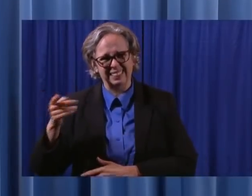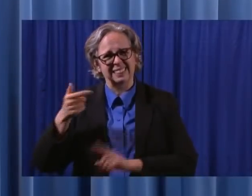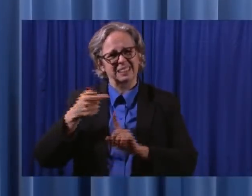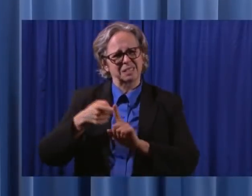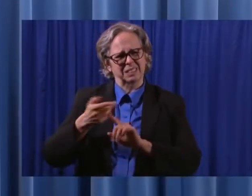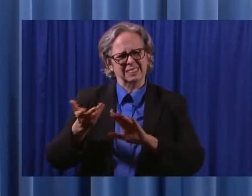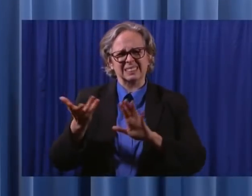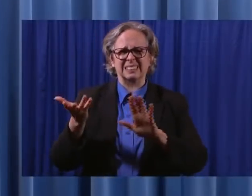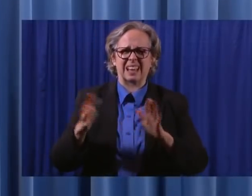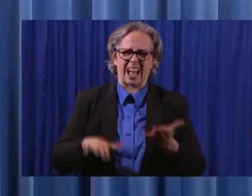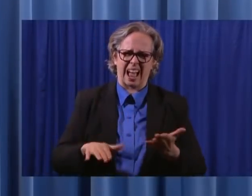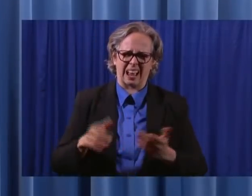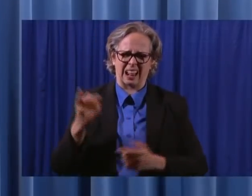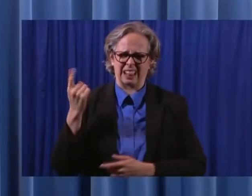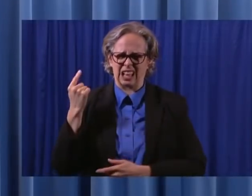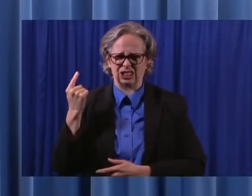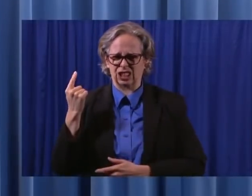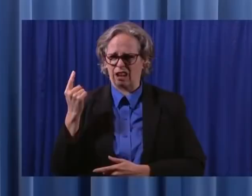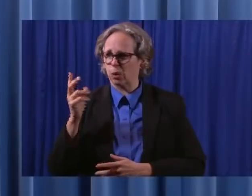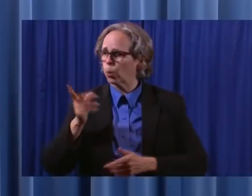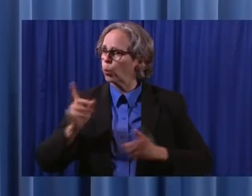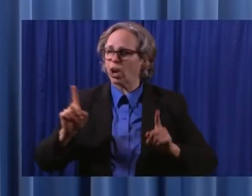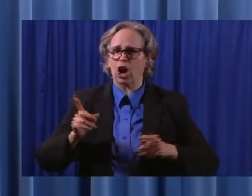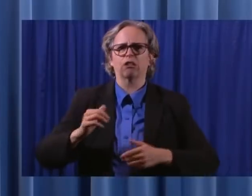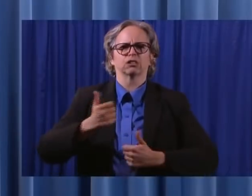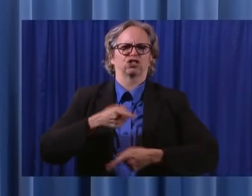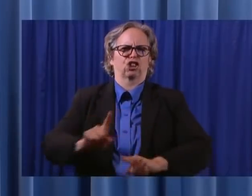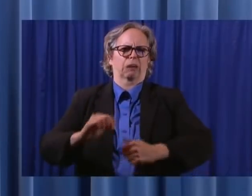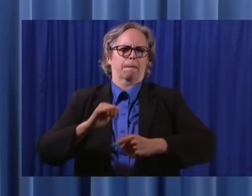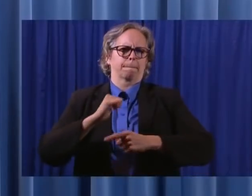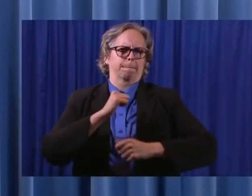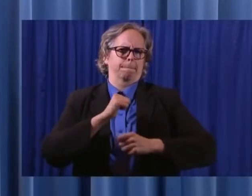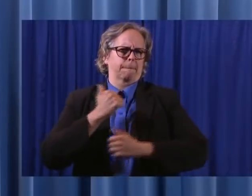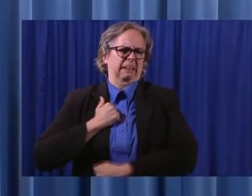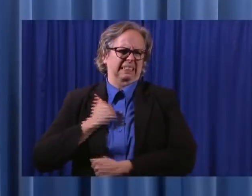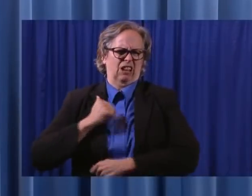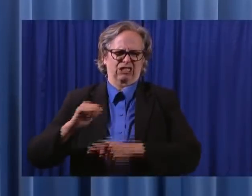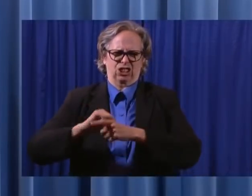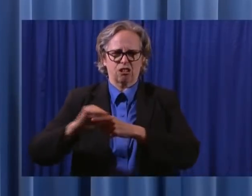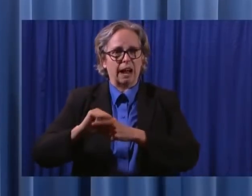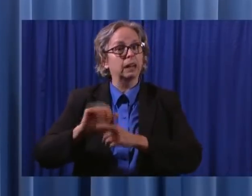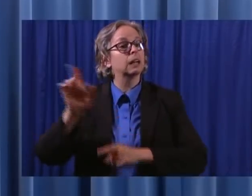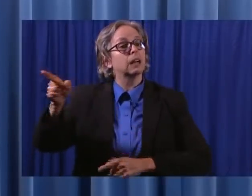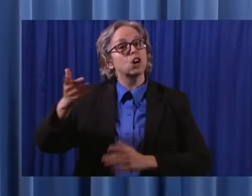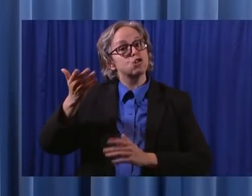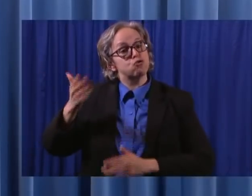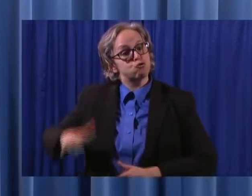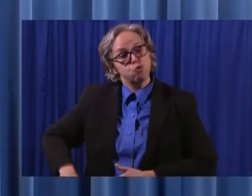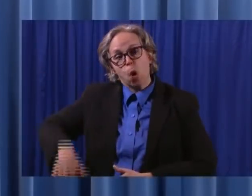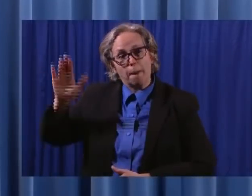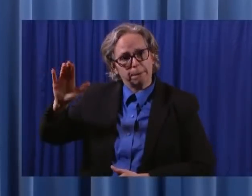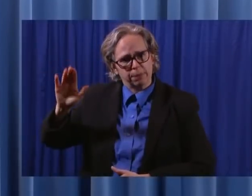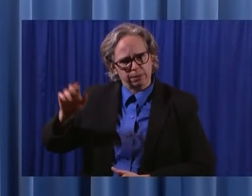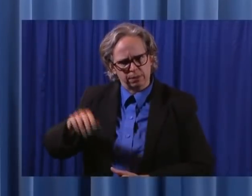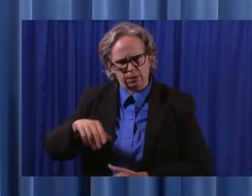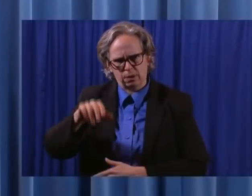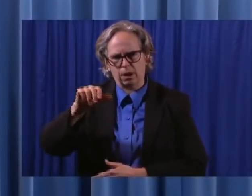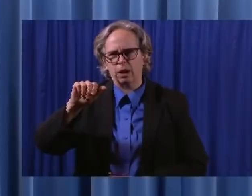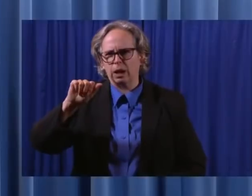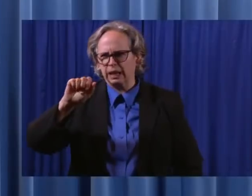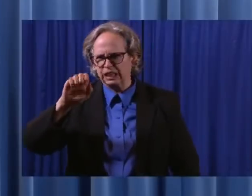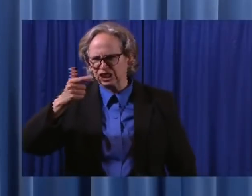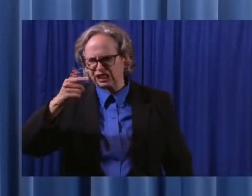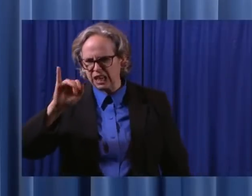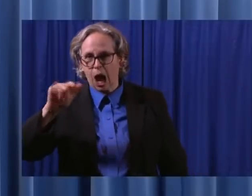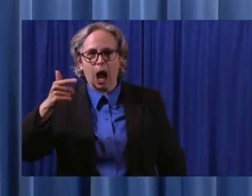last week. Growing up in Geauga County, he was a student athlete. He was a leader. As a